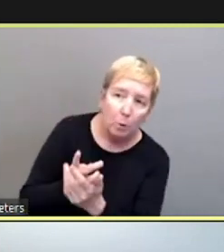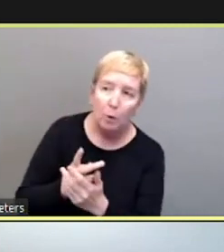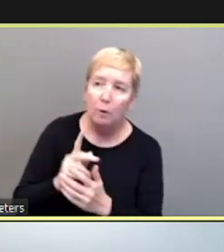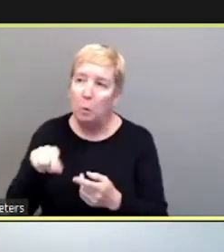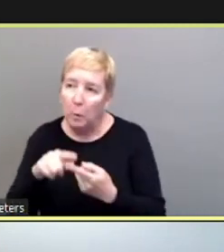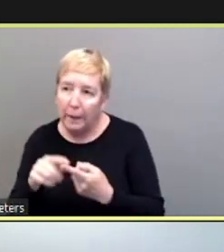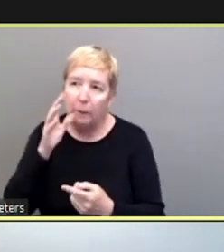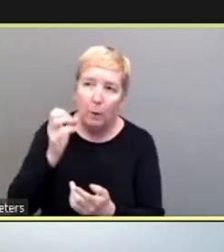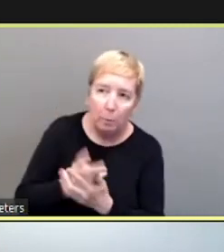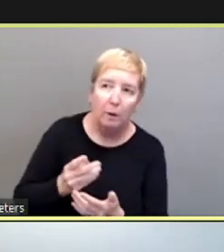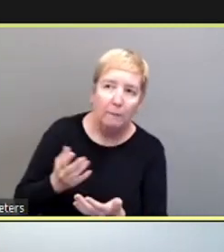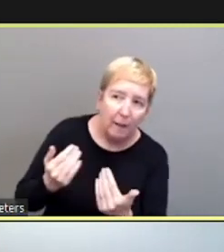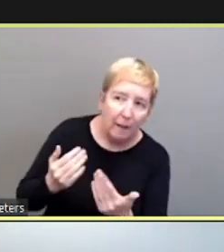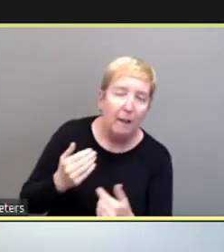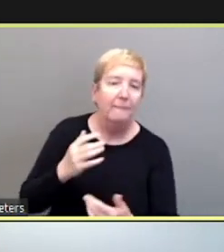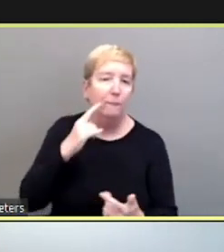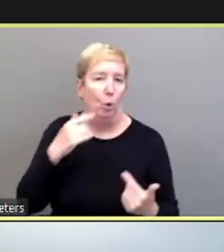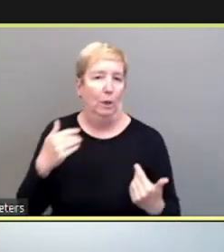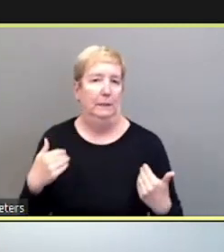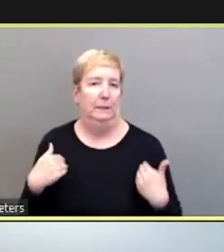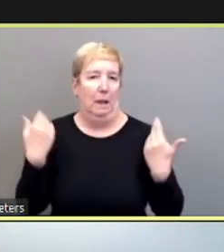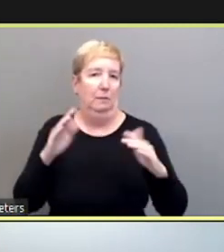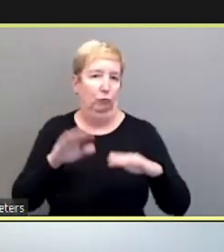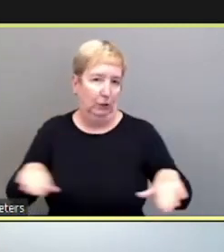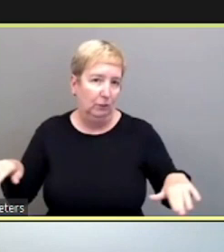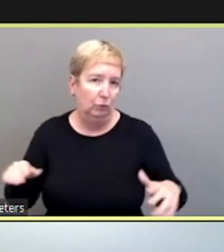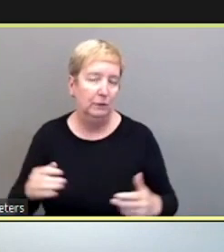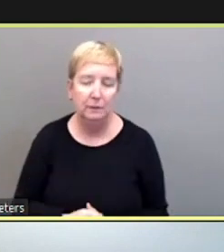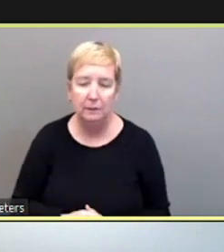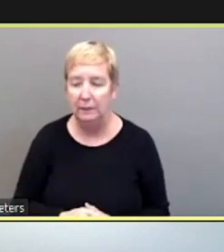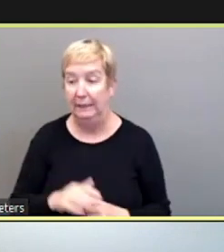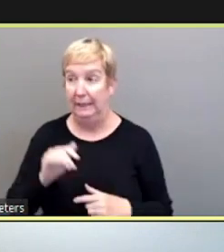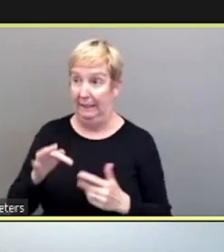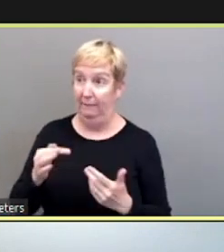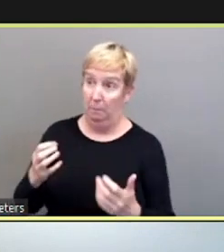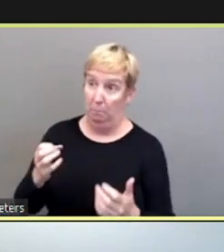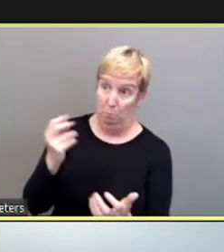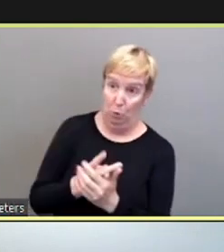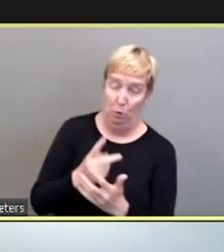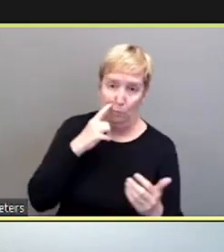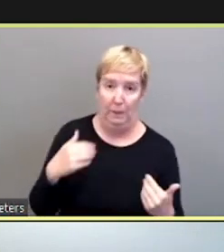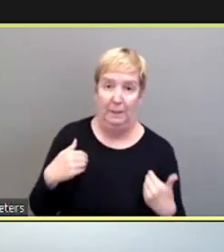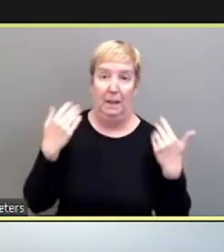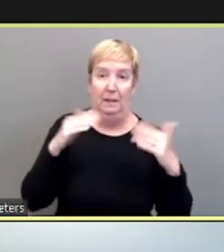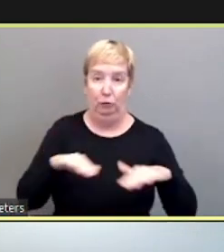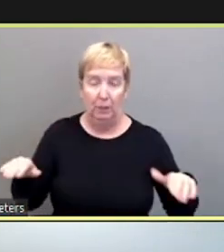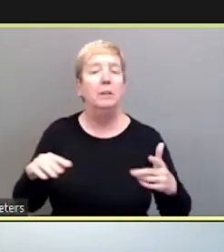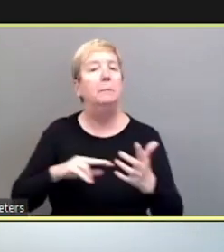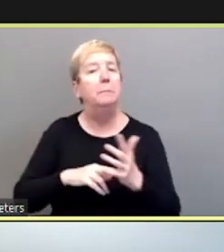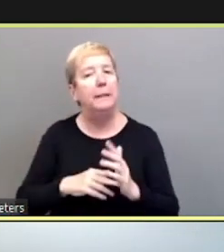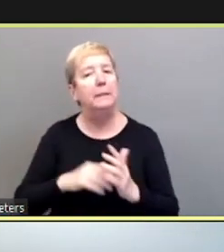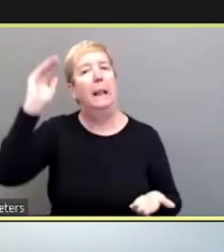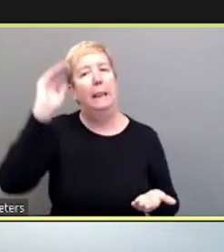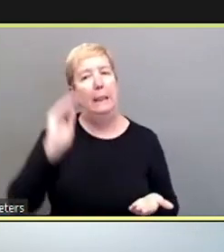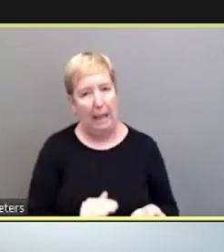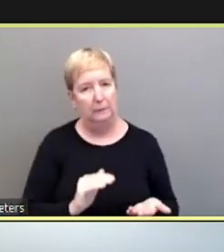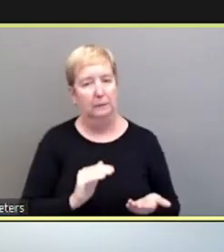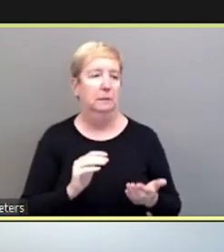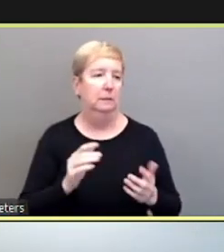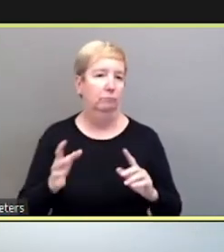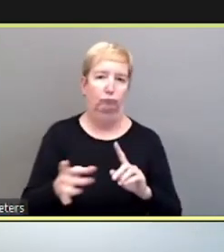FDA approval for these younger age groups so we can help temper the number of infections that we're